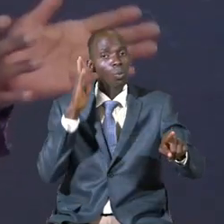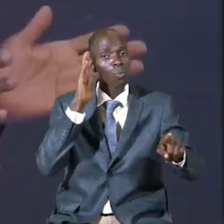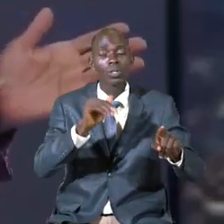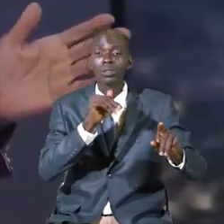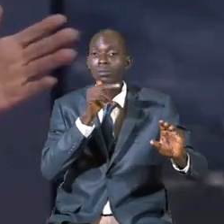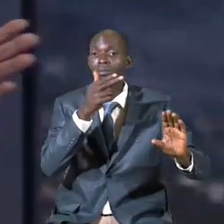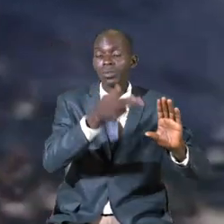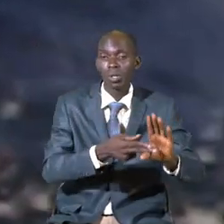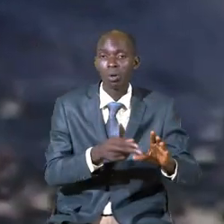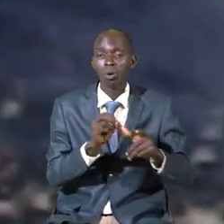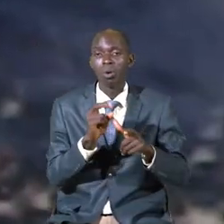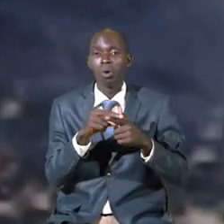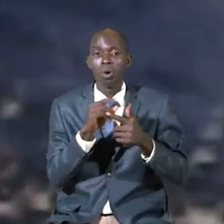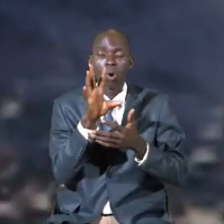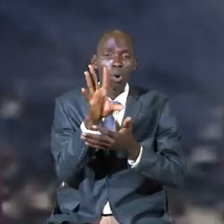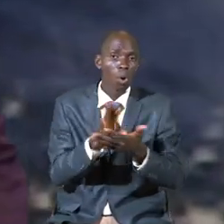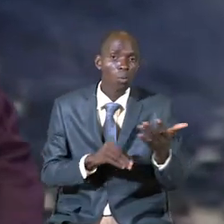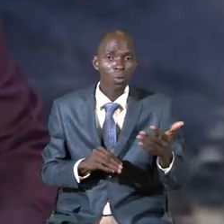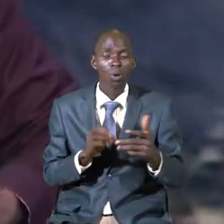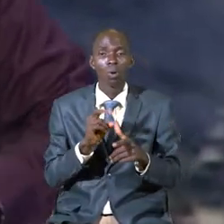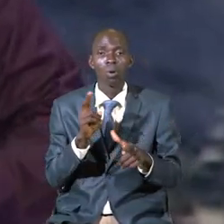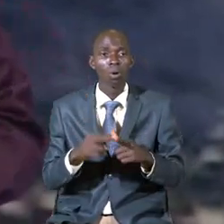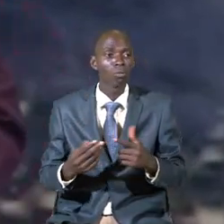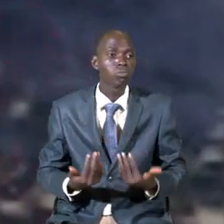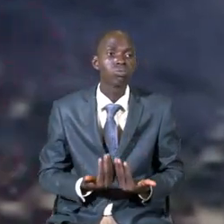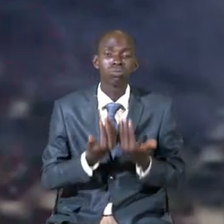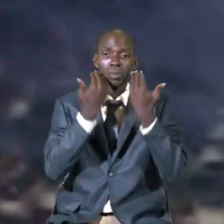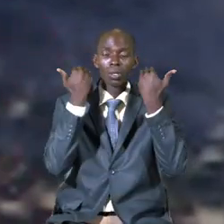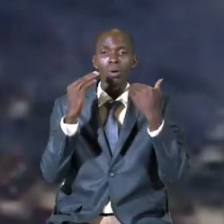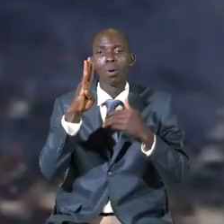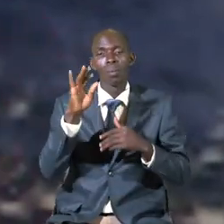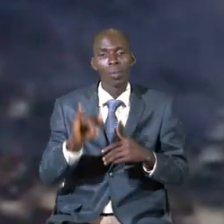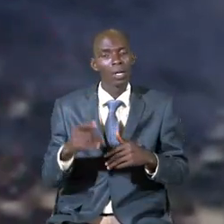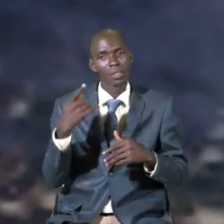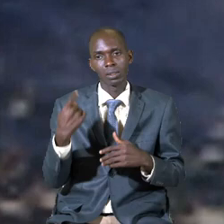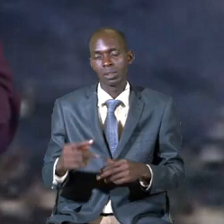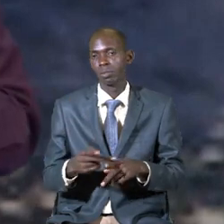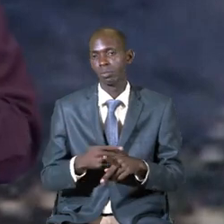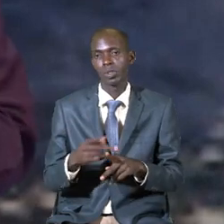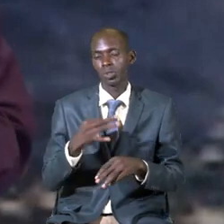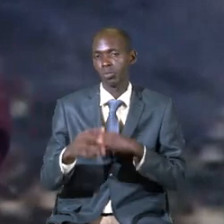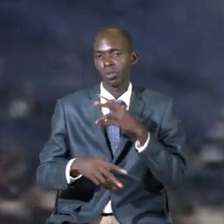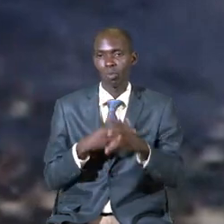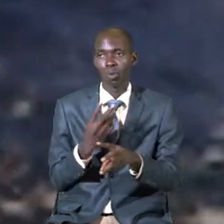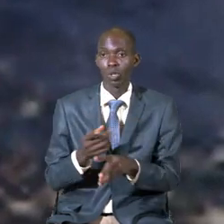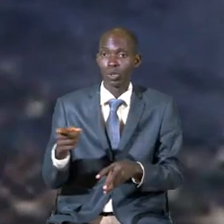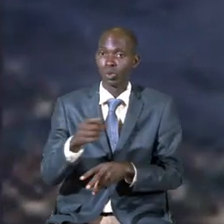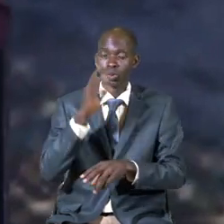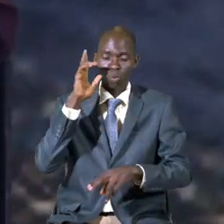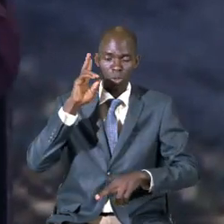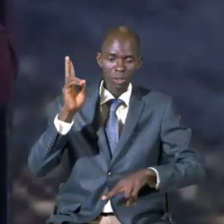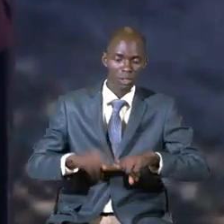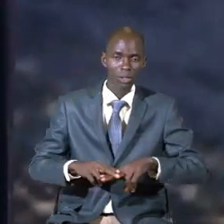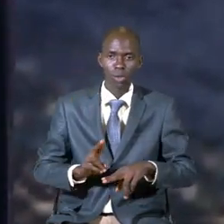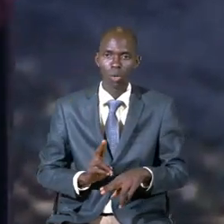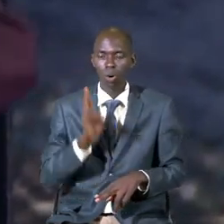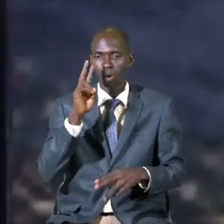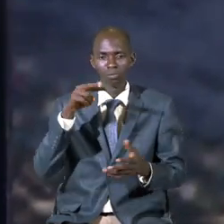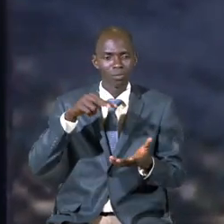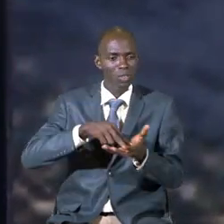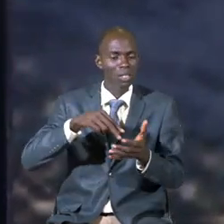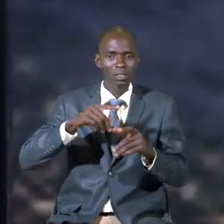copy them you'll not be swaddled up by the system you will sit up you'll stand out and